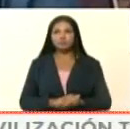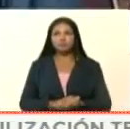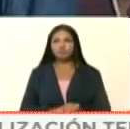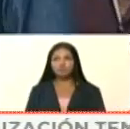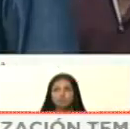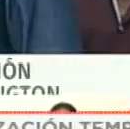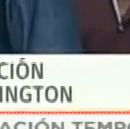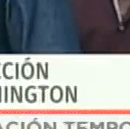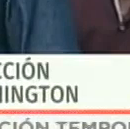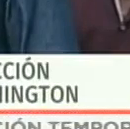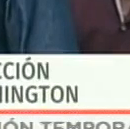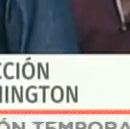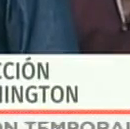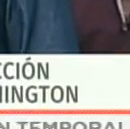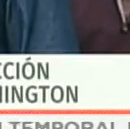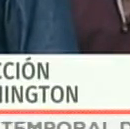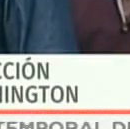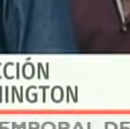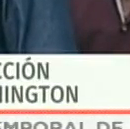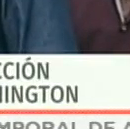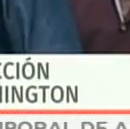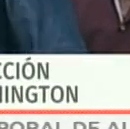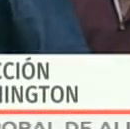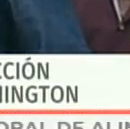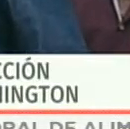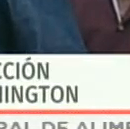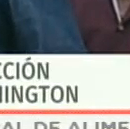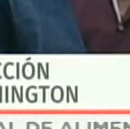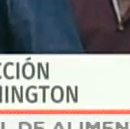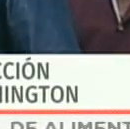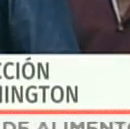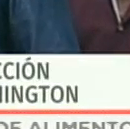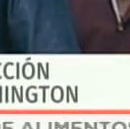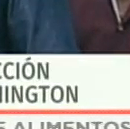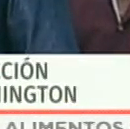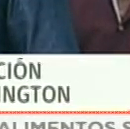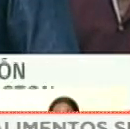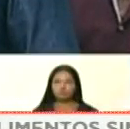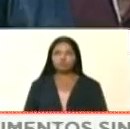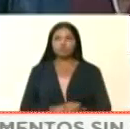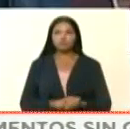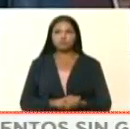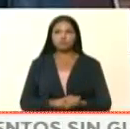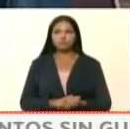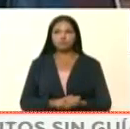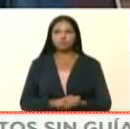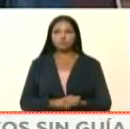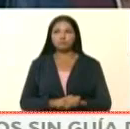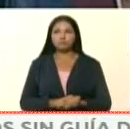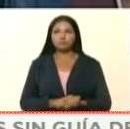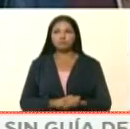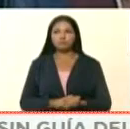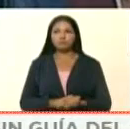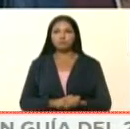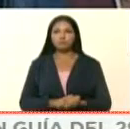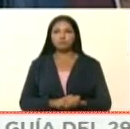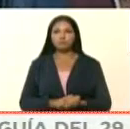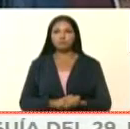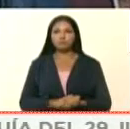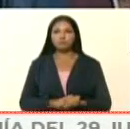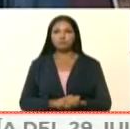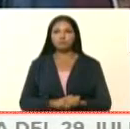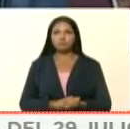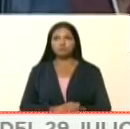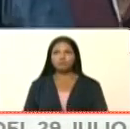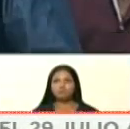as citizens and also as journalists to break the blockade that our government has put